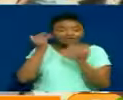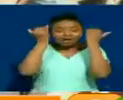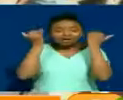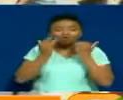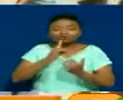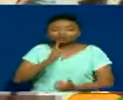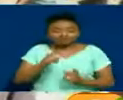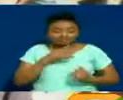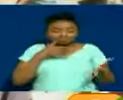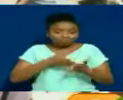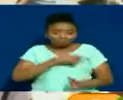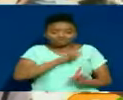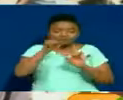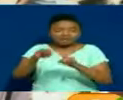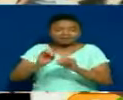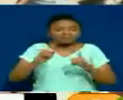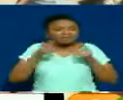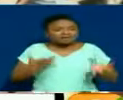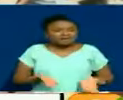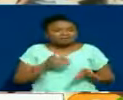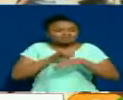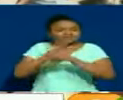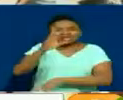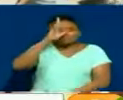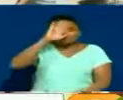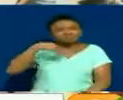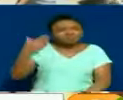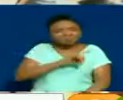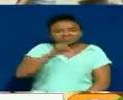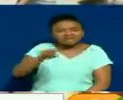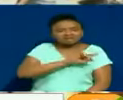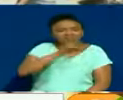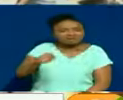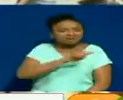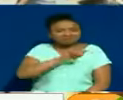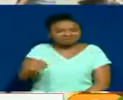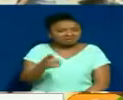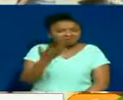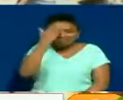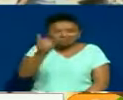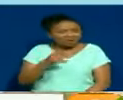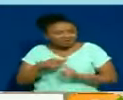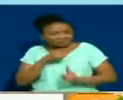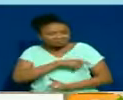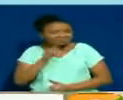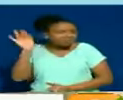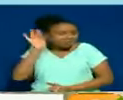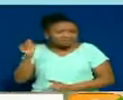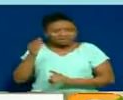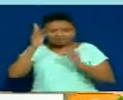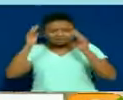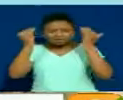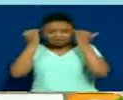Sasa, tujui anatumia mbinu gani ya kuyo kutumomolea kila wakati. Tunashindwa ni nini inaendelea kwa hii mtu.